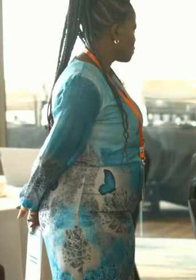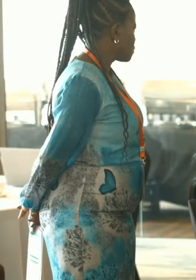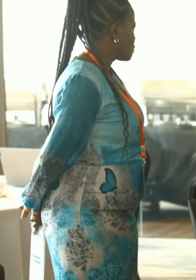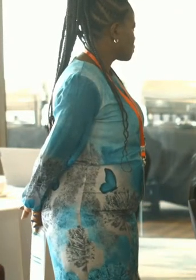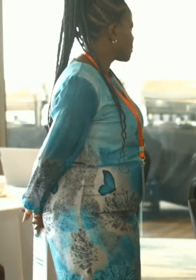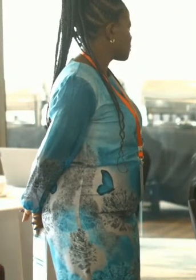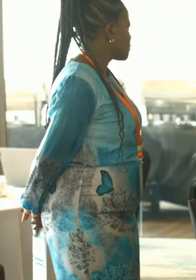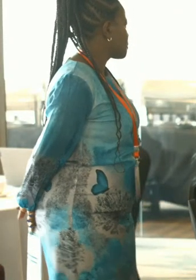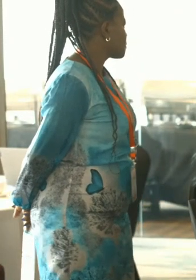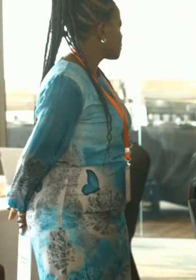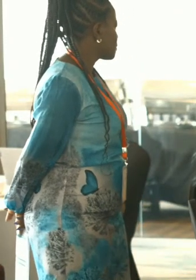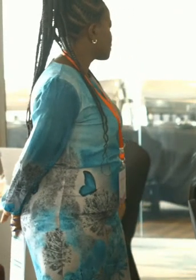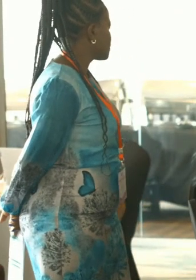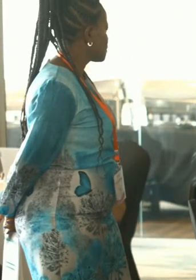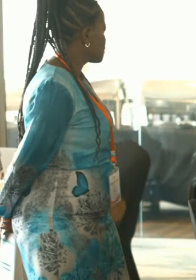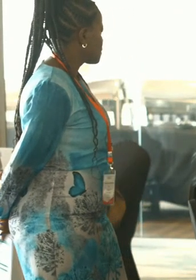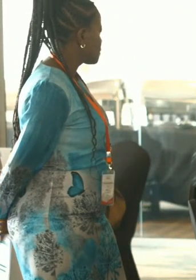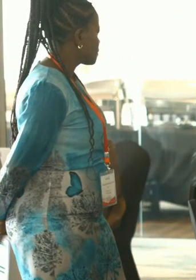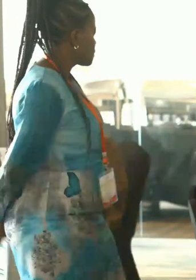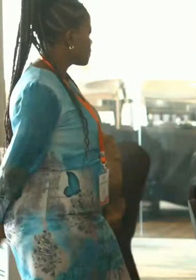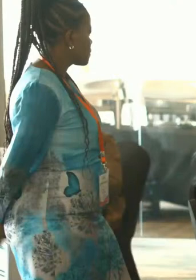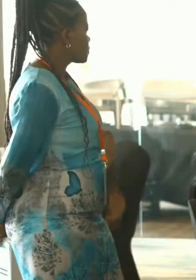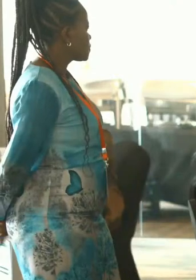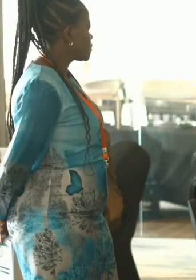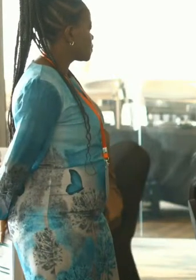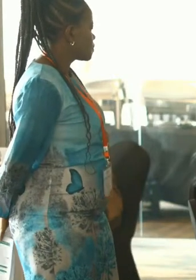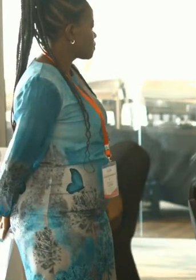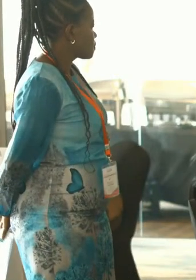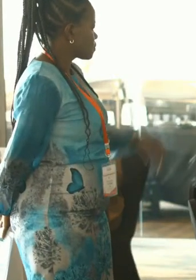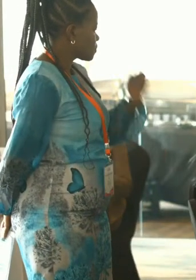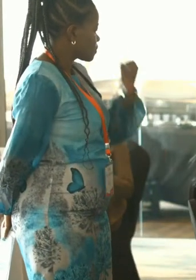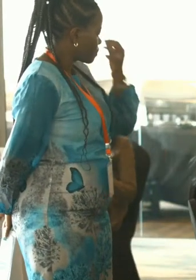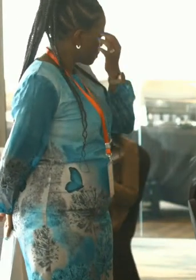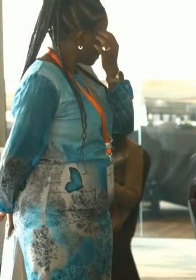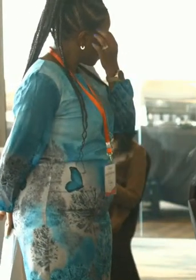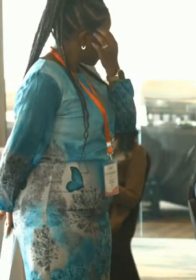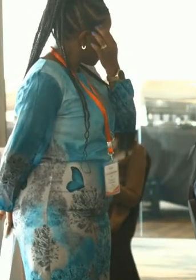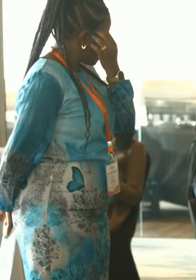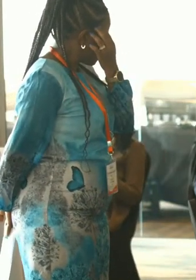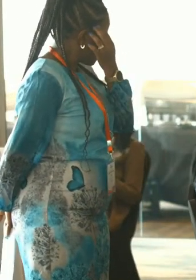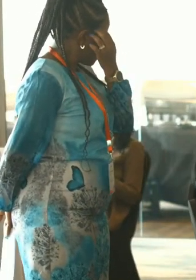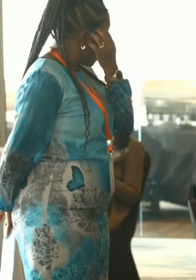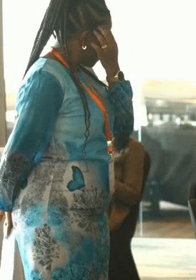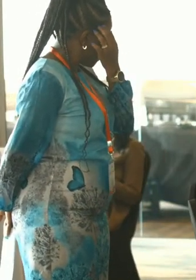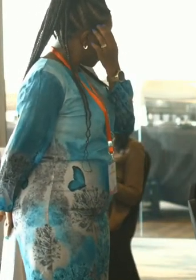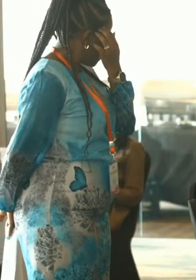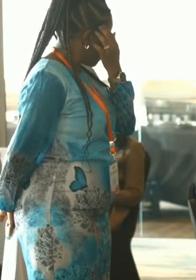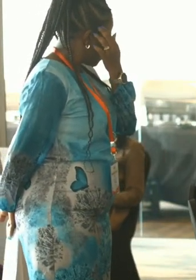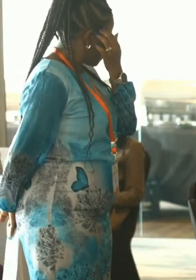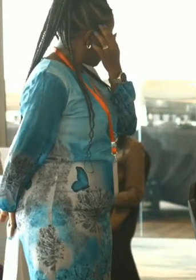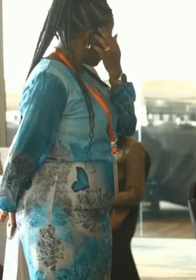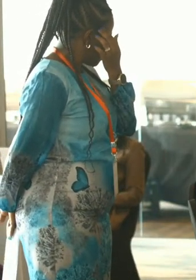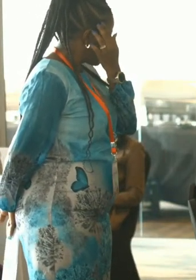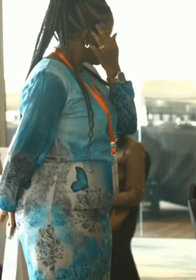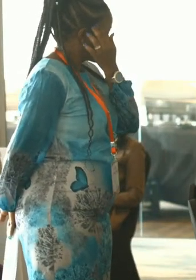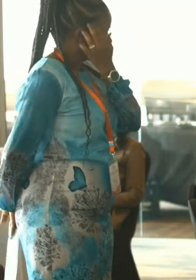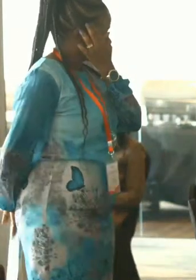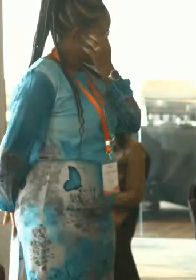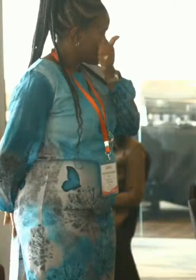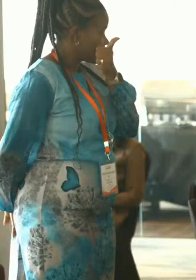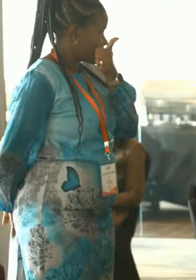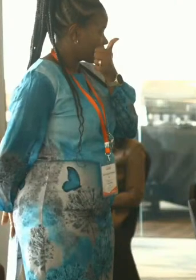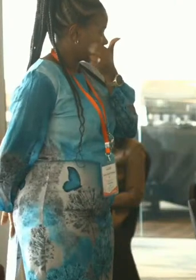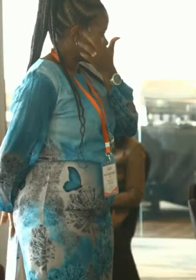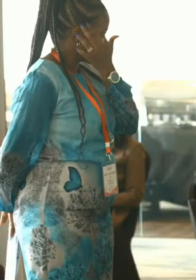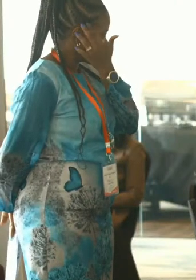sure that human beings um somehow or how rather the effect of covid and how it made sure that people are isolated from each other